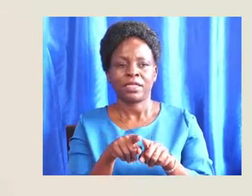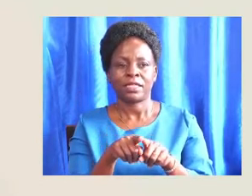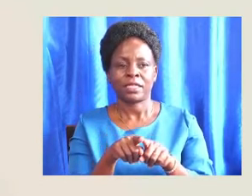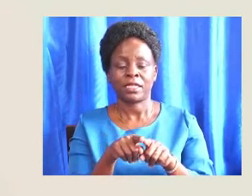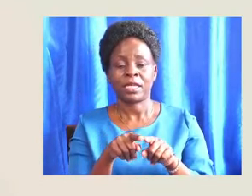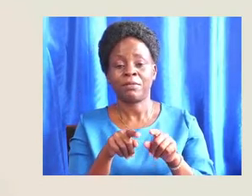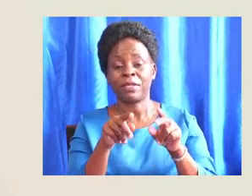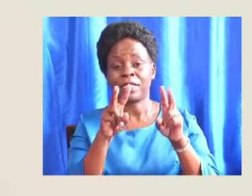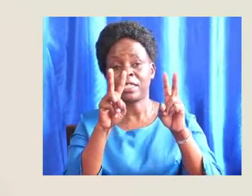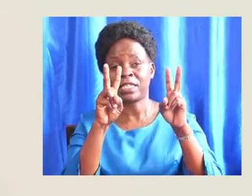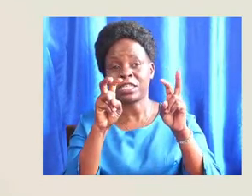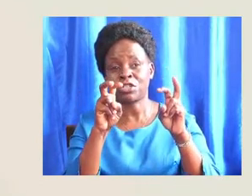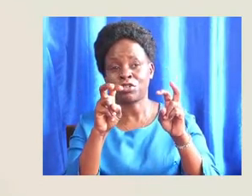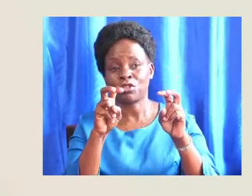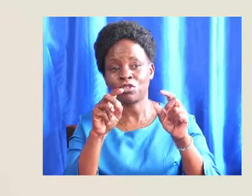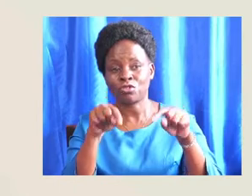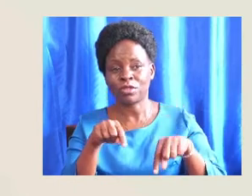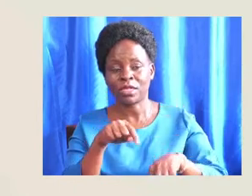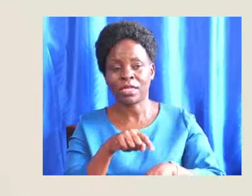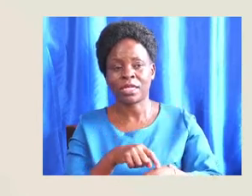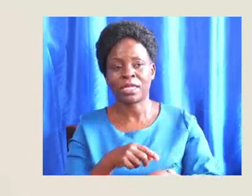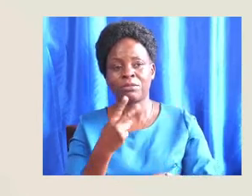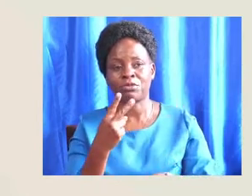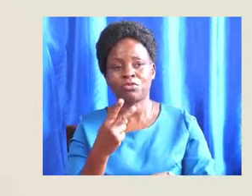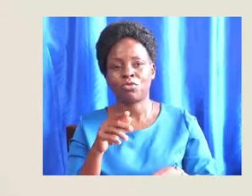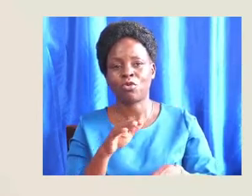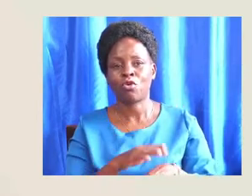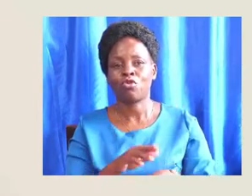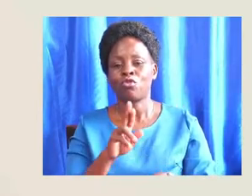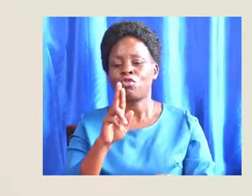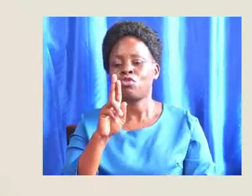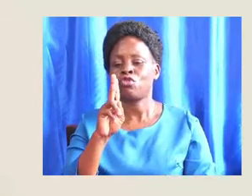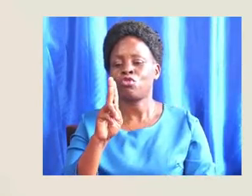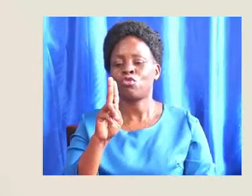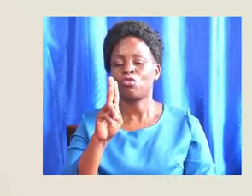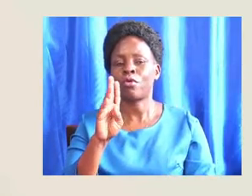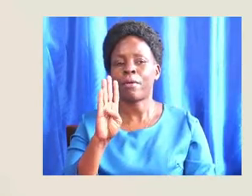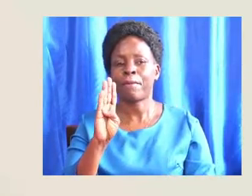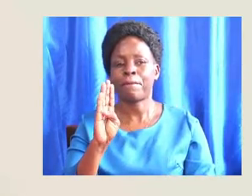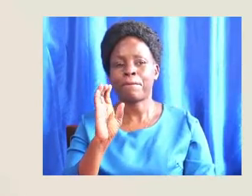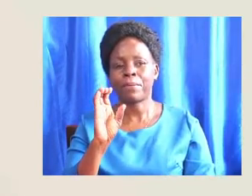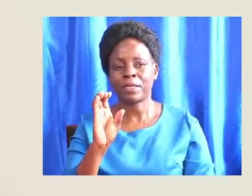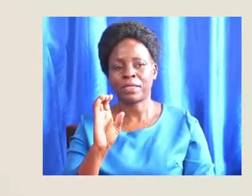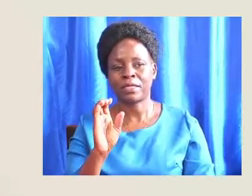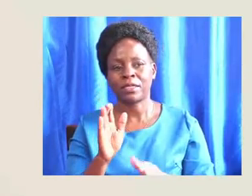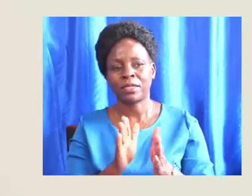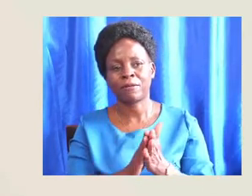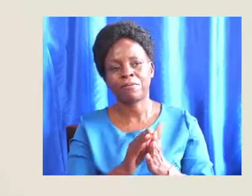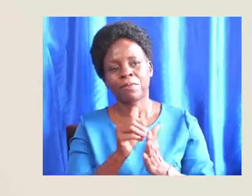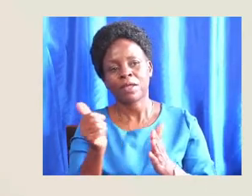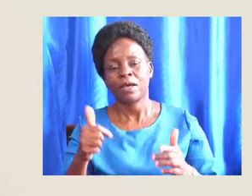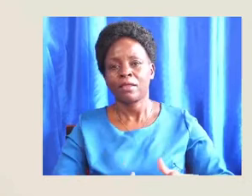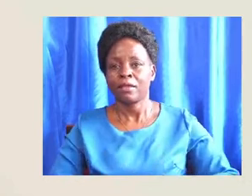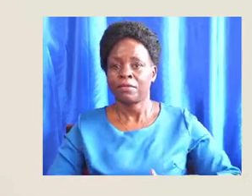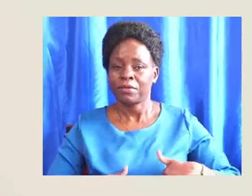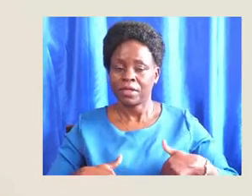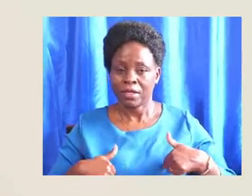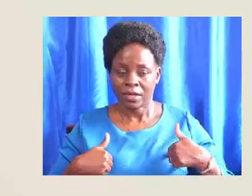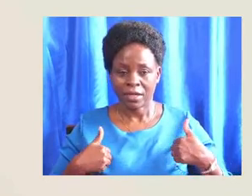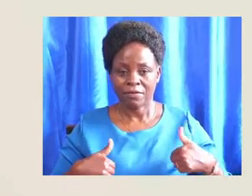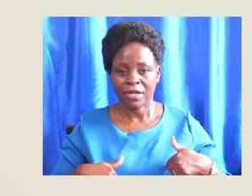session repeated today at 2 p.m. on UBC. And on other live platforms that we'll be